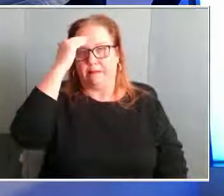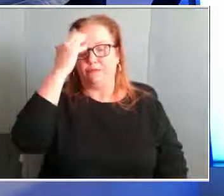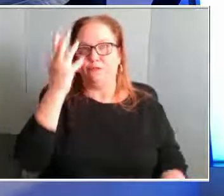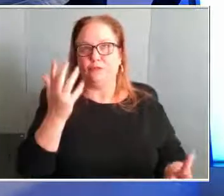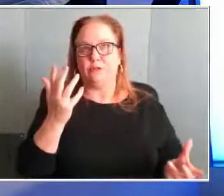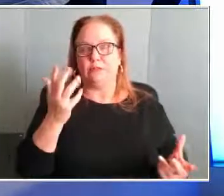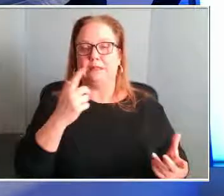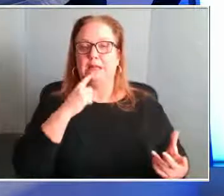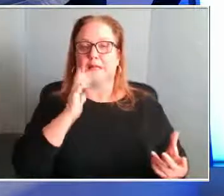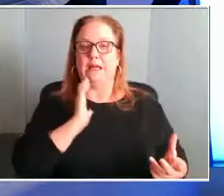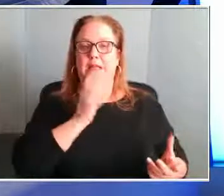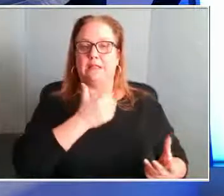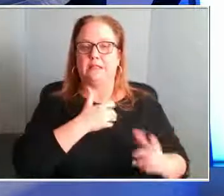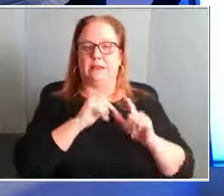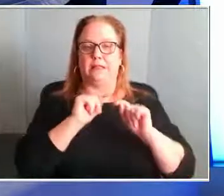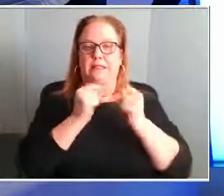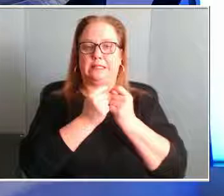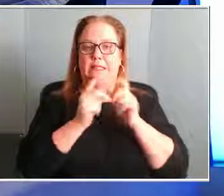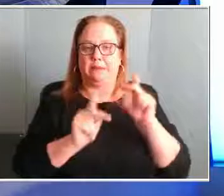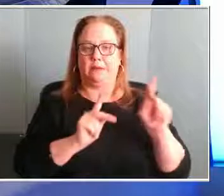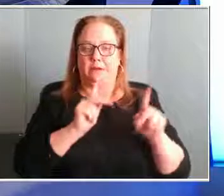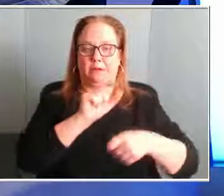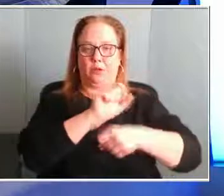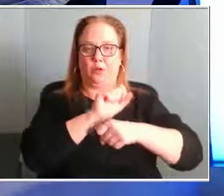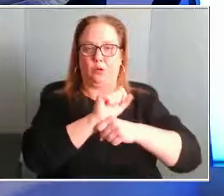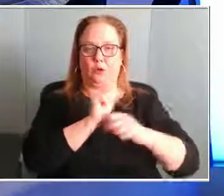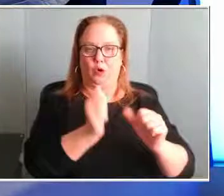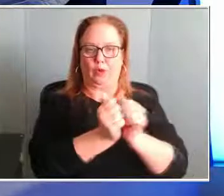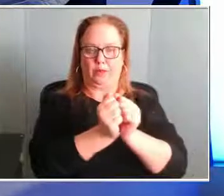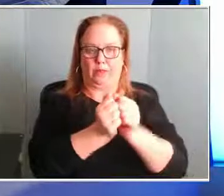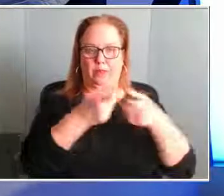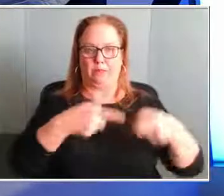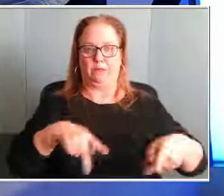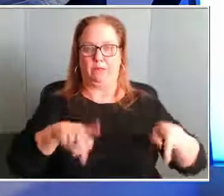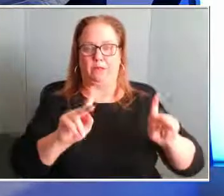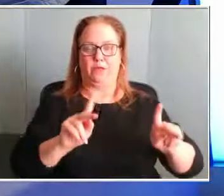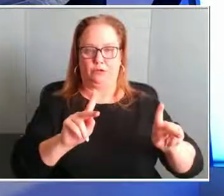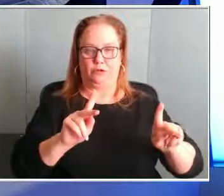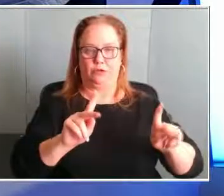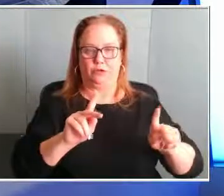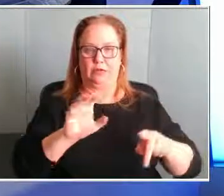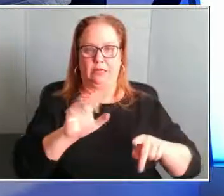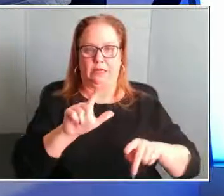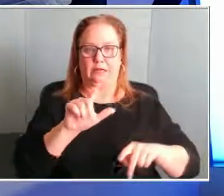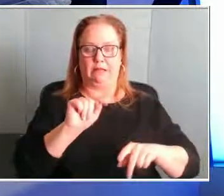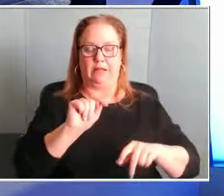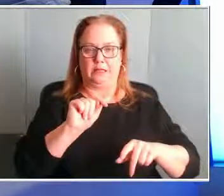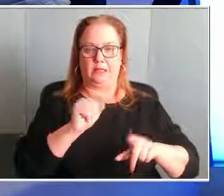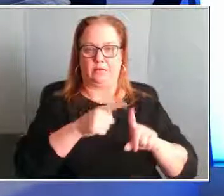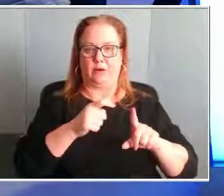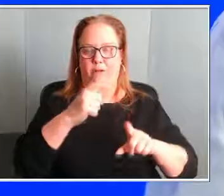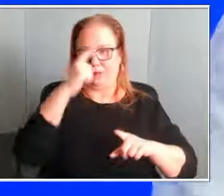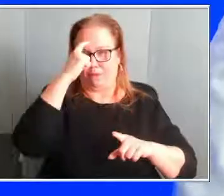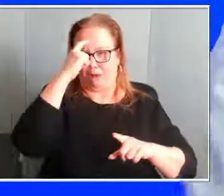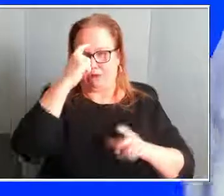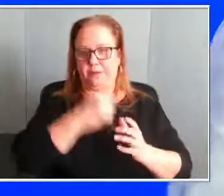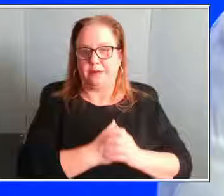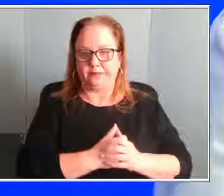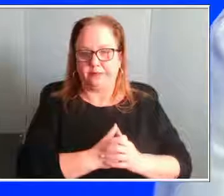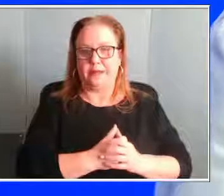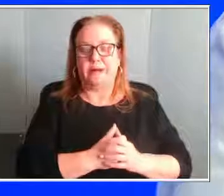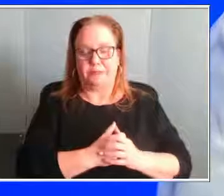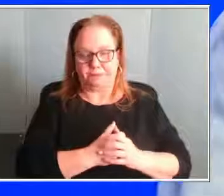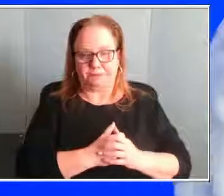tell us about the team of people who you work with that allow you to take these clots out of the brain. Yeah, so it's a great question. It is definitely